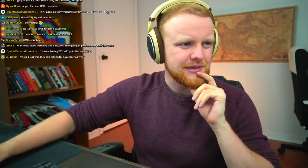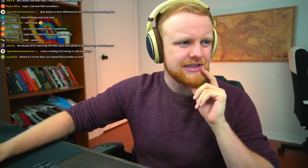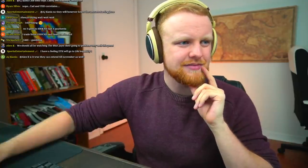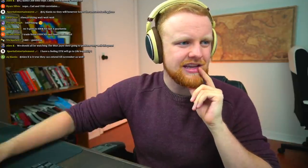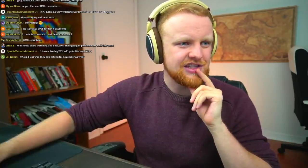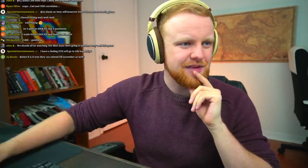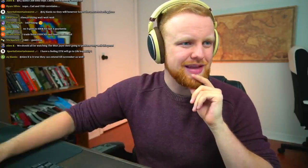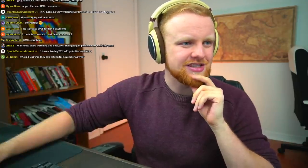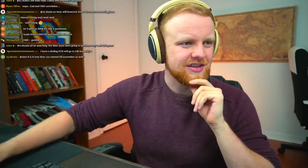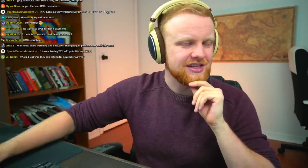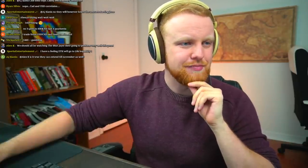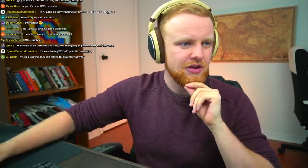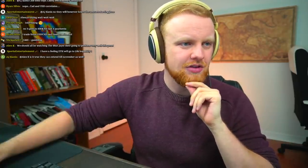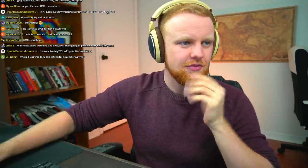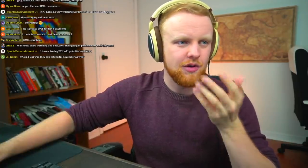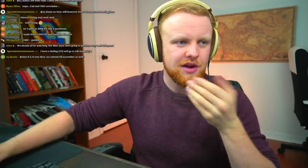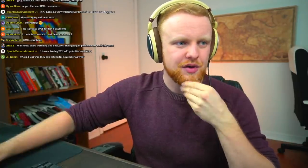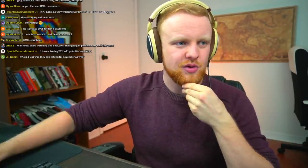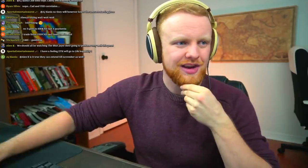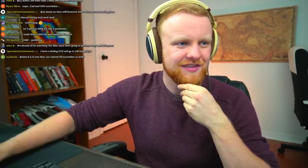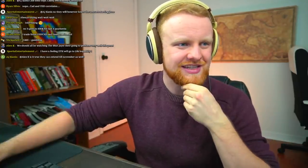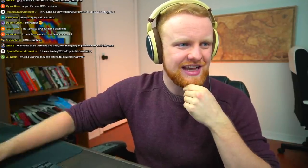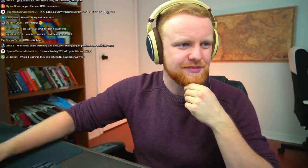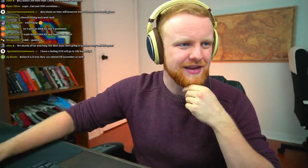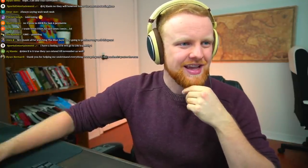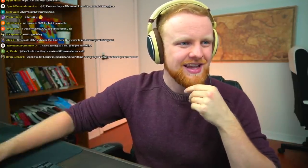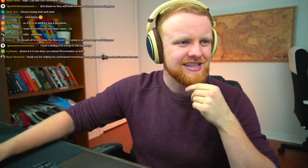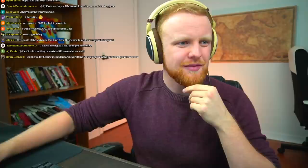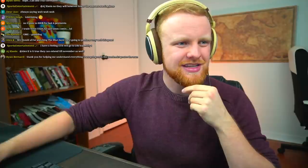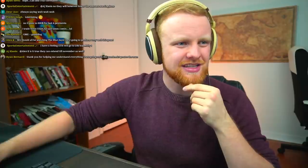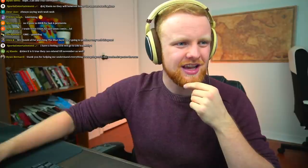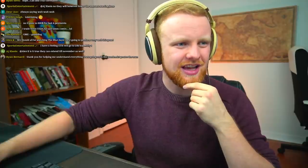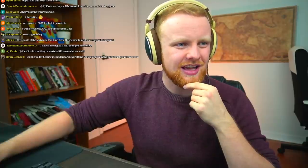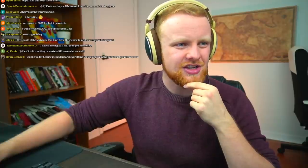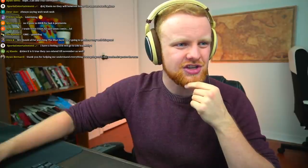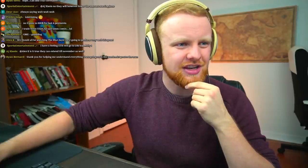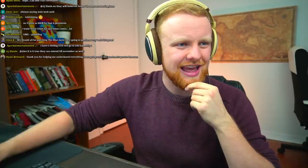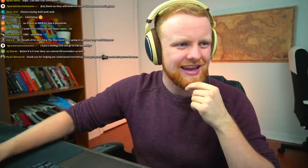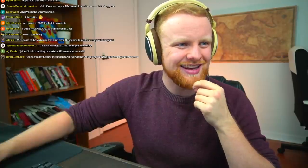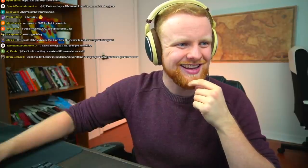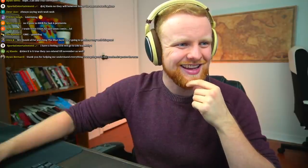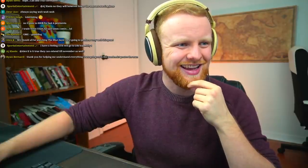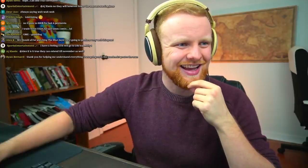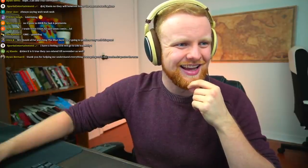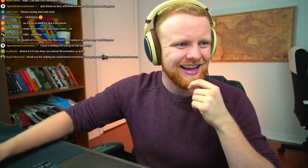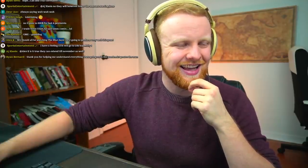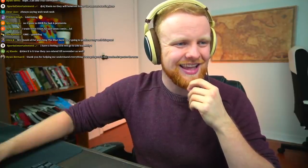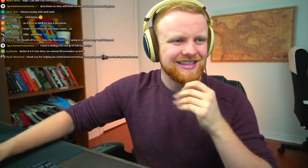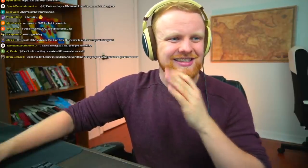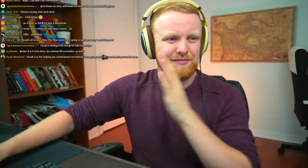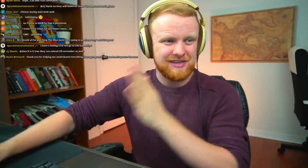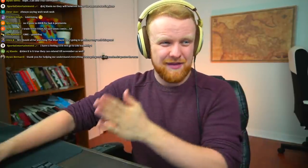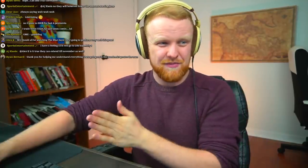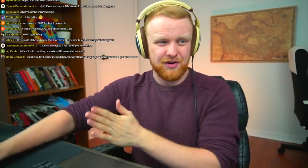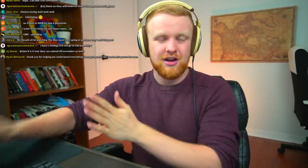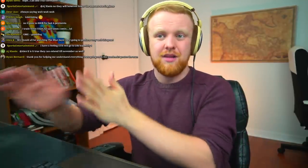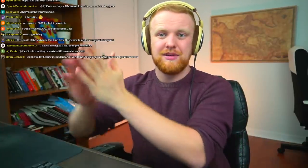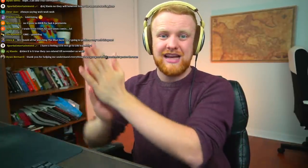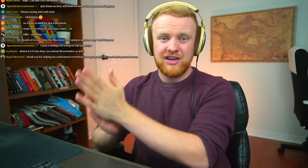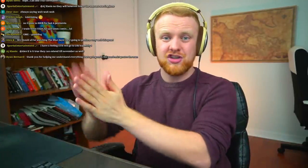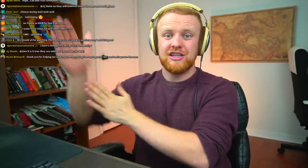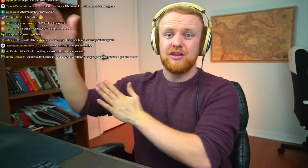Yeah, so it seems, AJ, based on this bill, well, again, we're going to wait for the text, but CRBs should end in